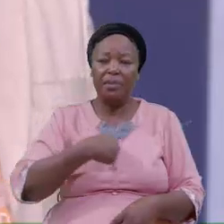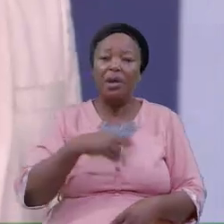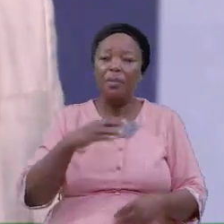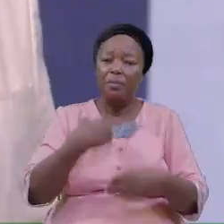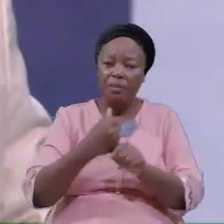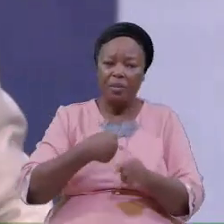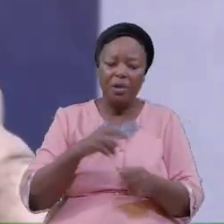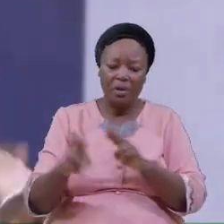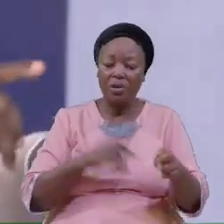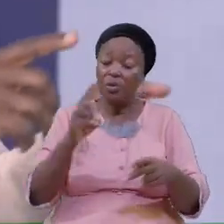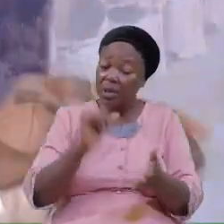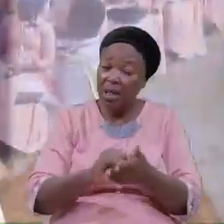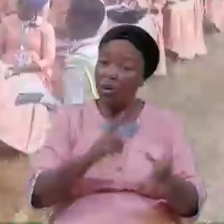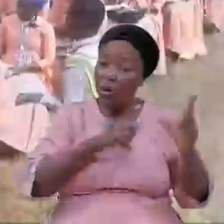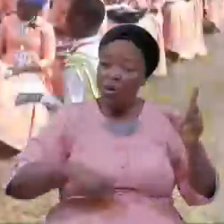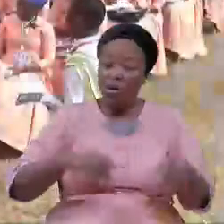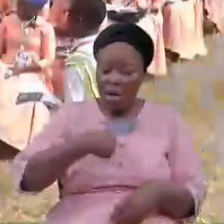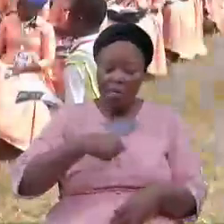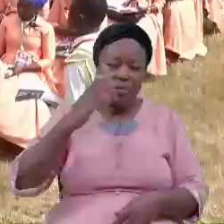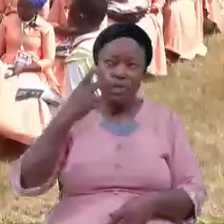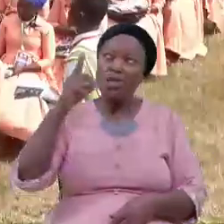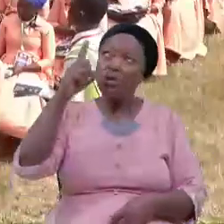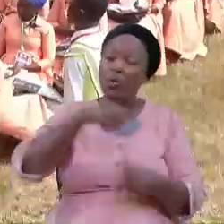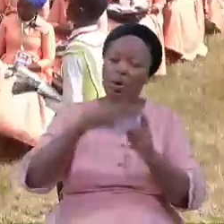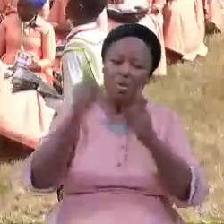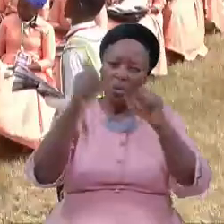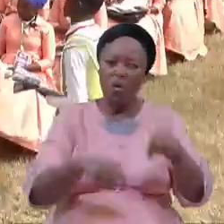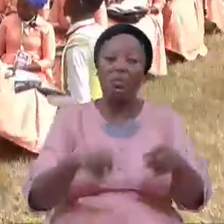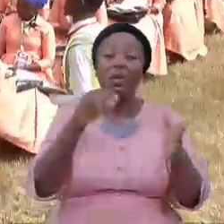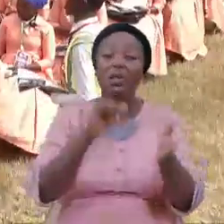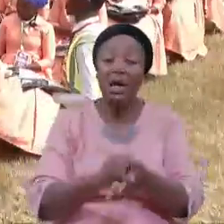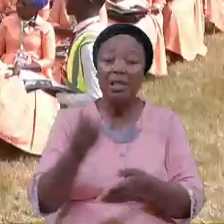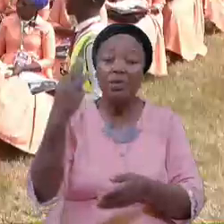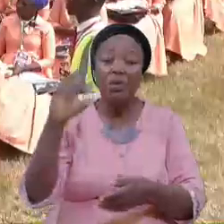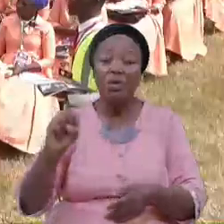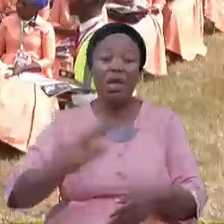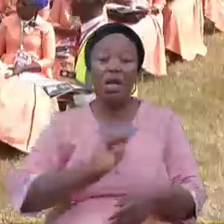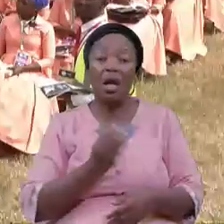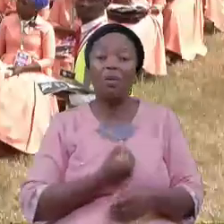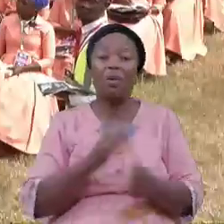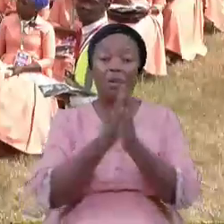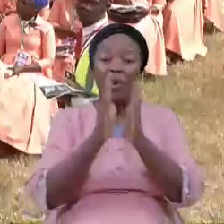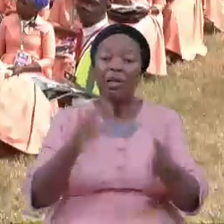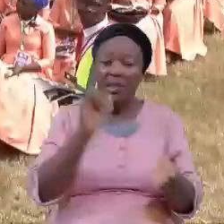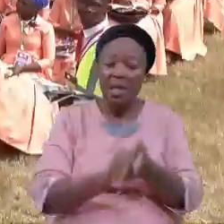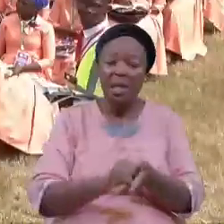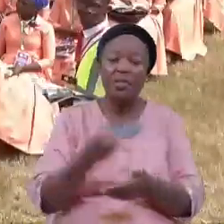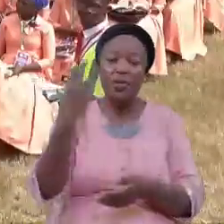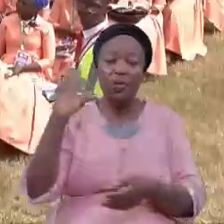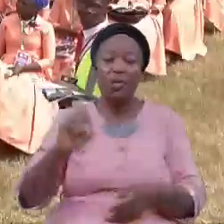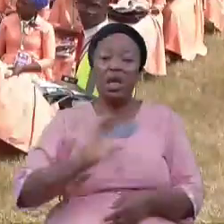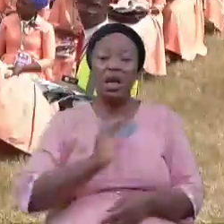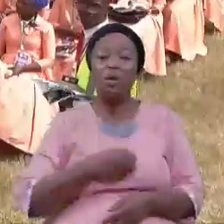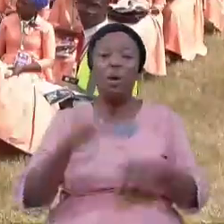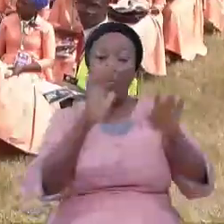will see you when you come. That was our prayer. That was our passion. That